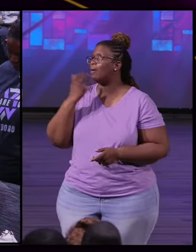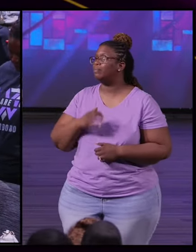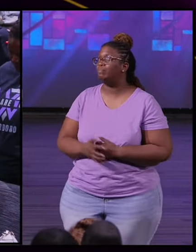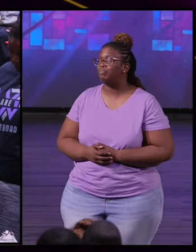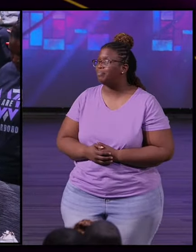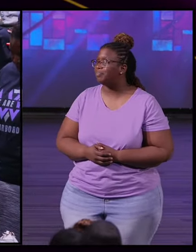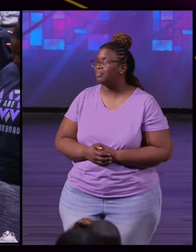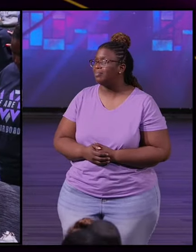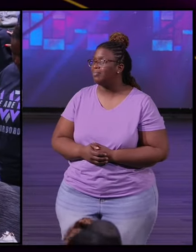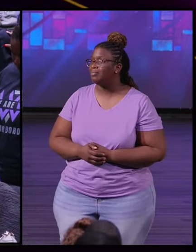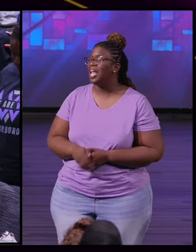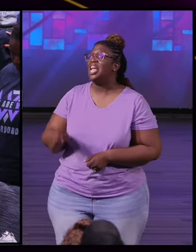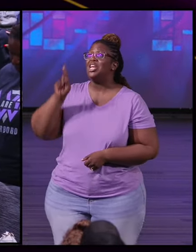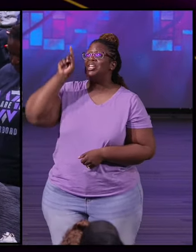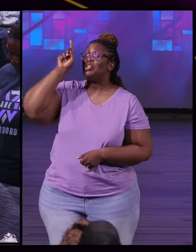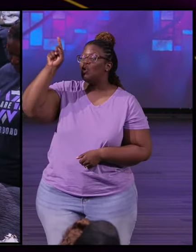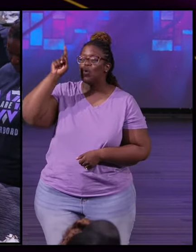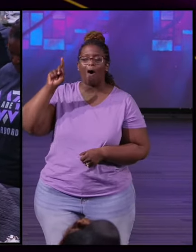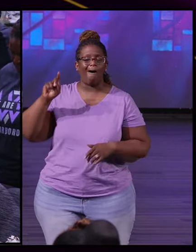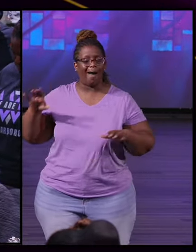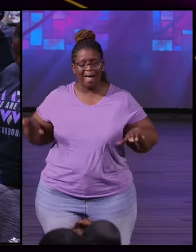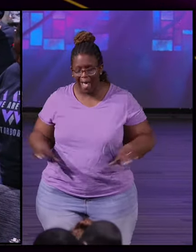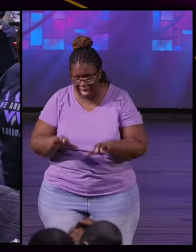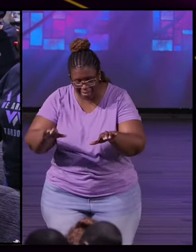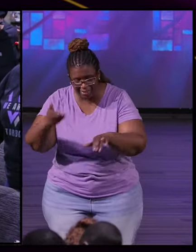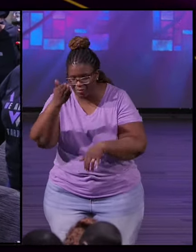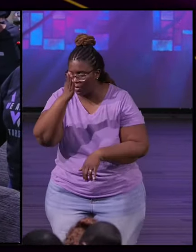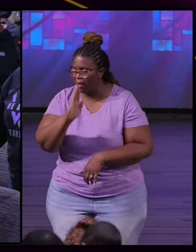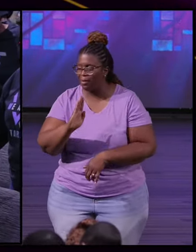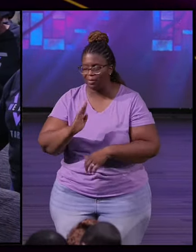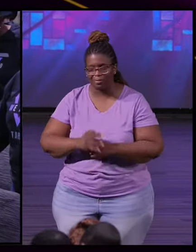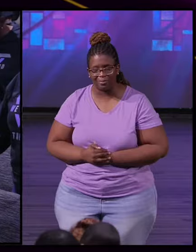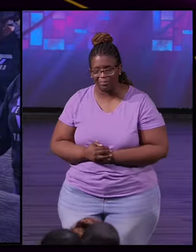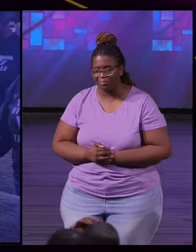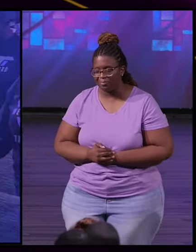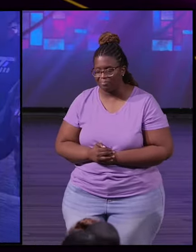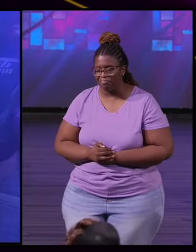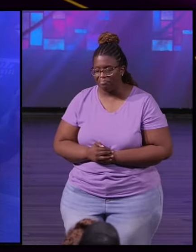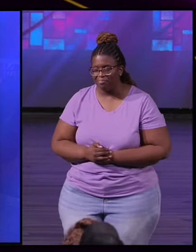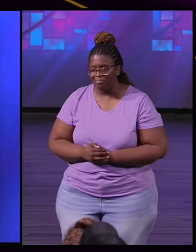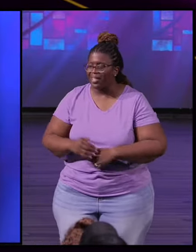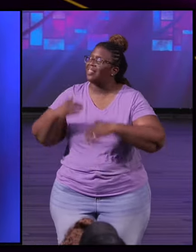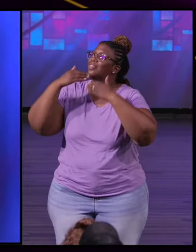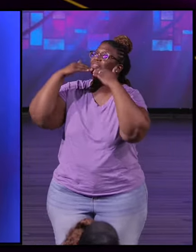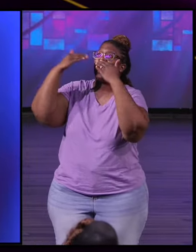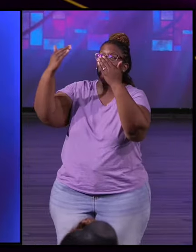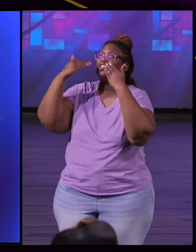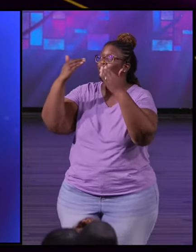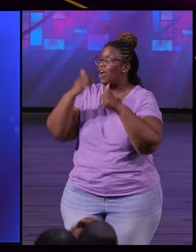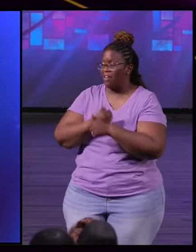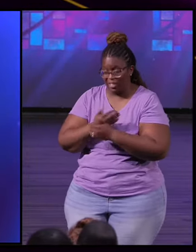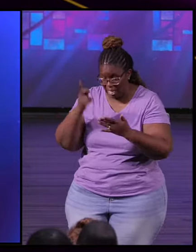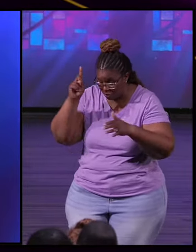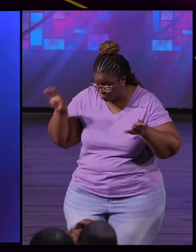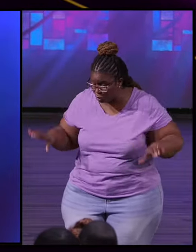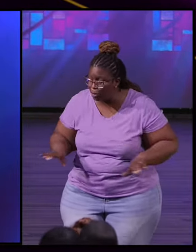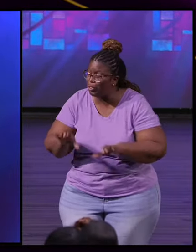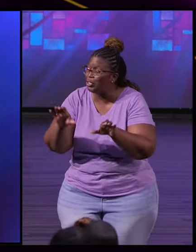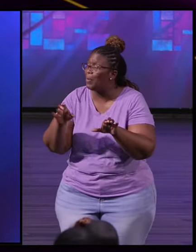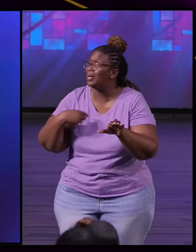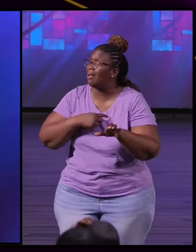You are so active. And so, God, we want to thank you for everything that you're doing in our